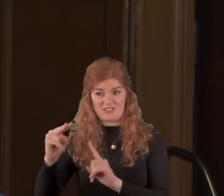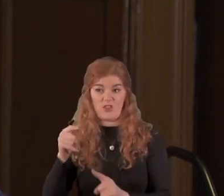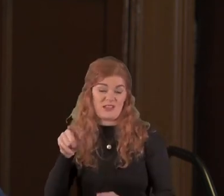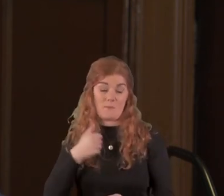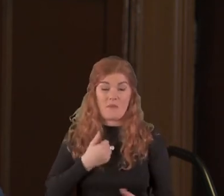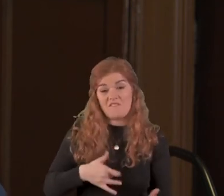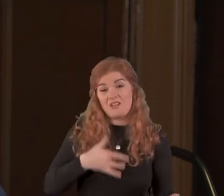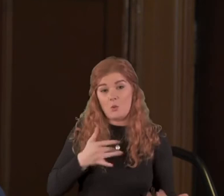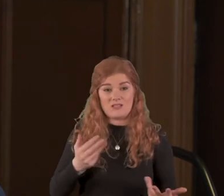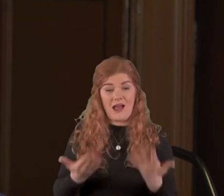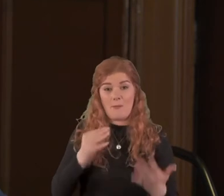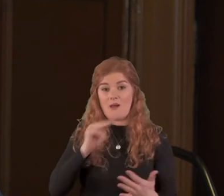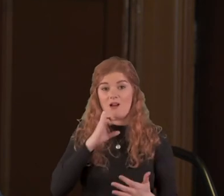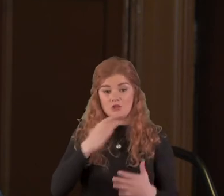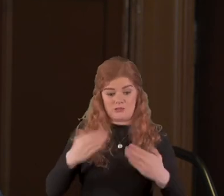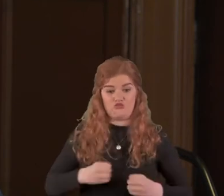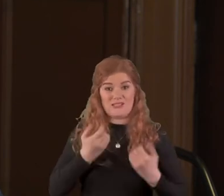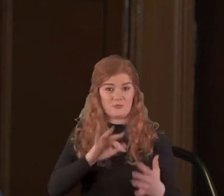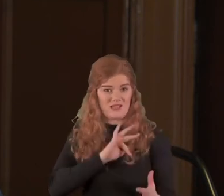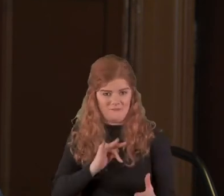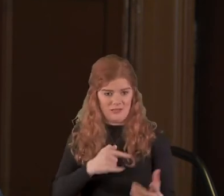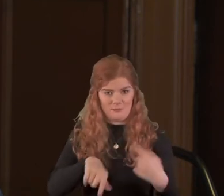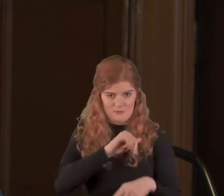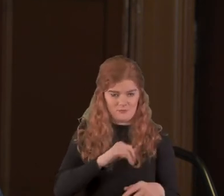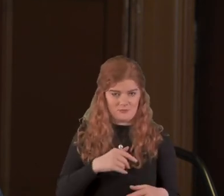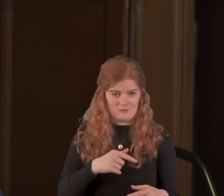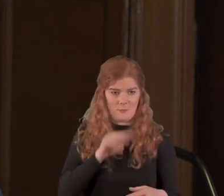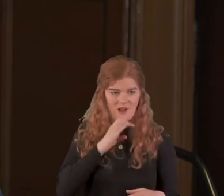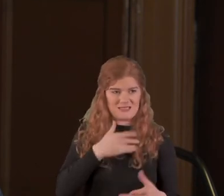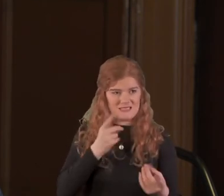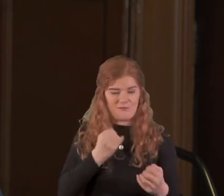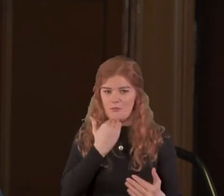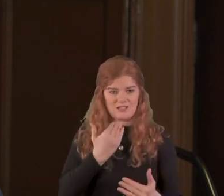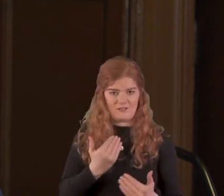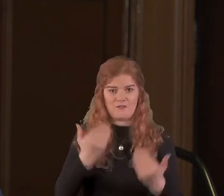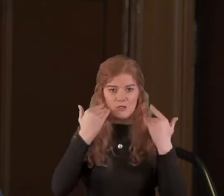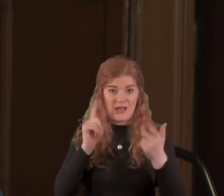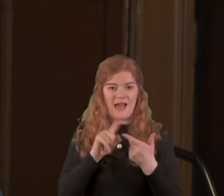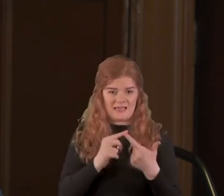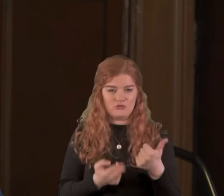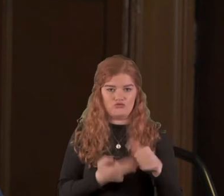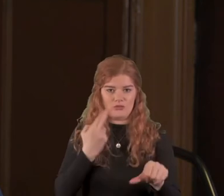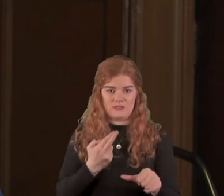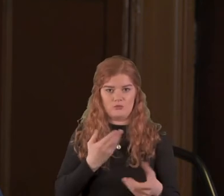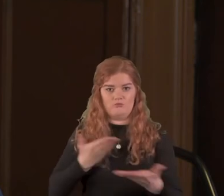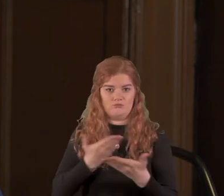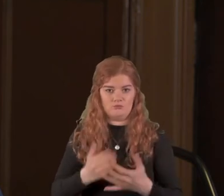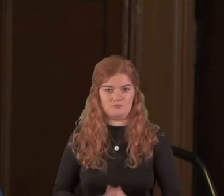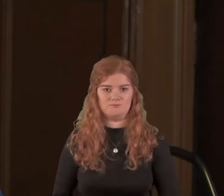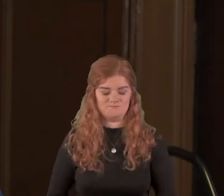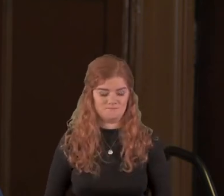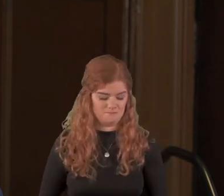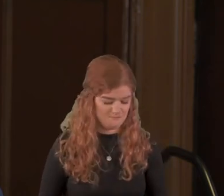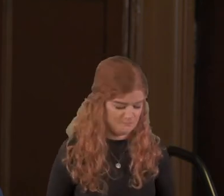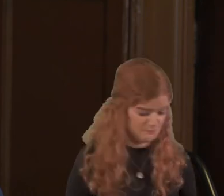that is my feeling, that the way Collins expressed himself, he seemed to have a lot of information and sensitivity. An interesting